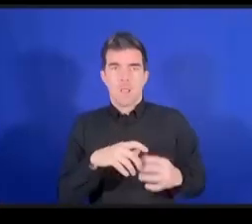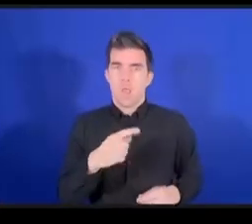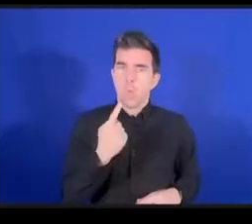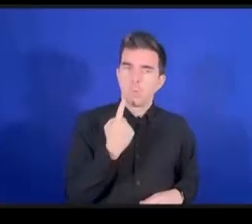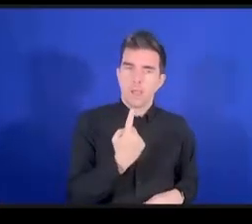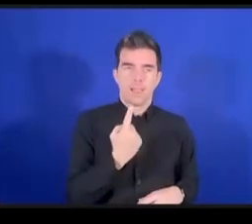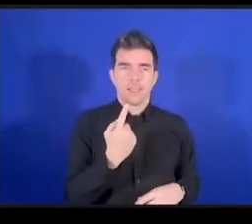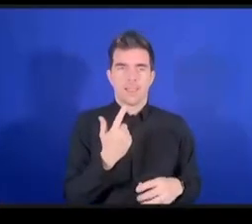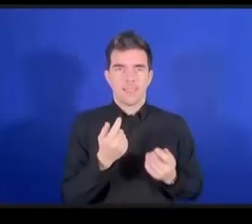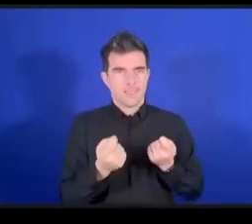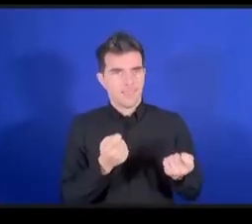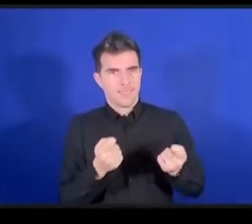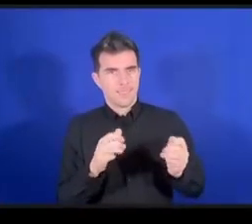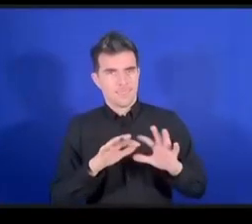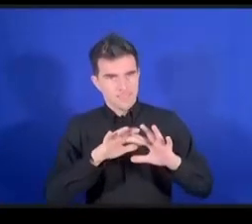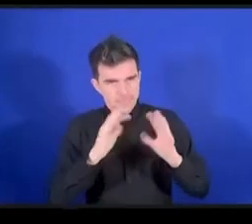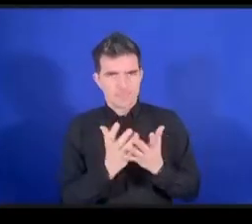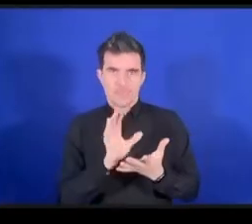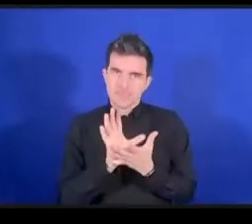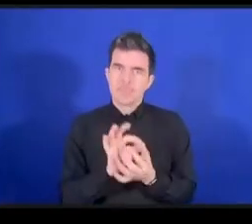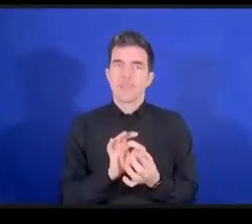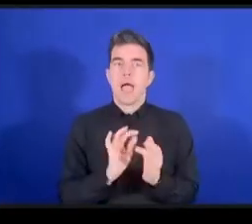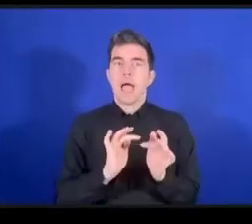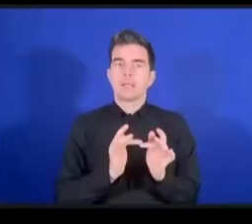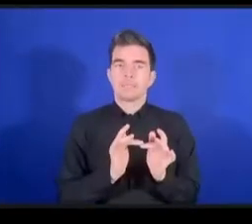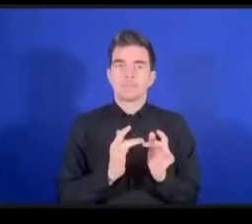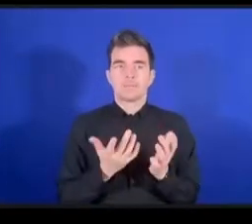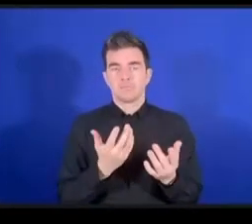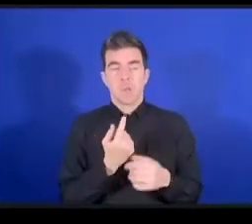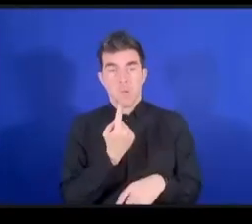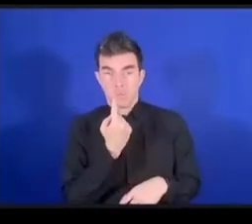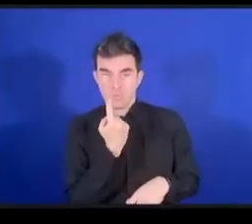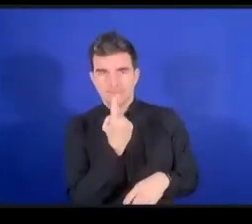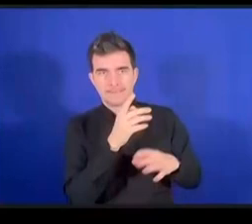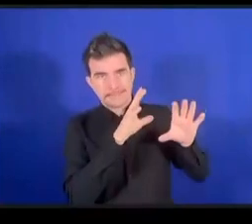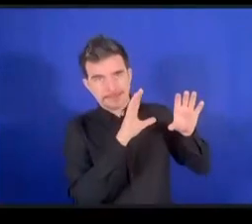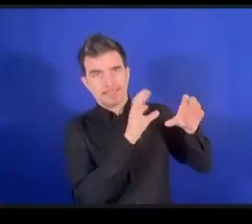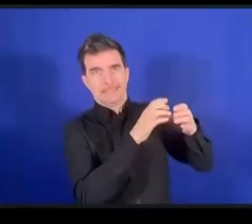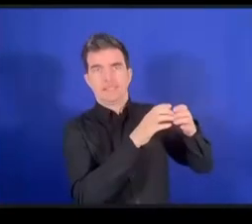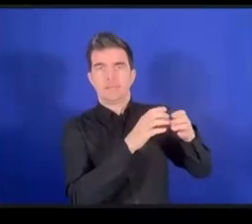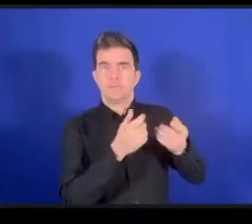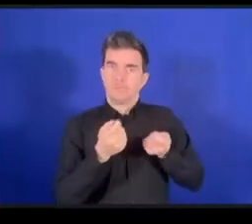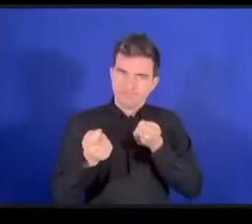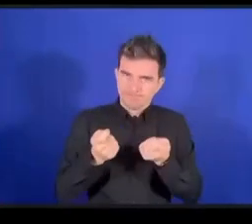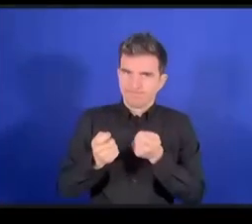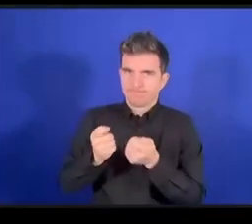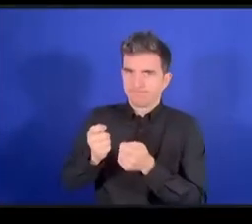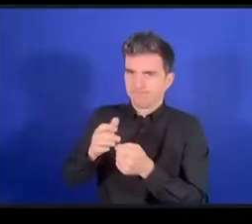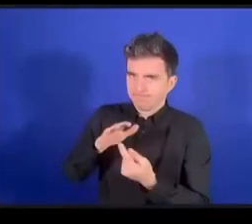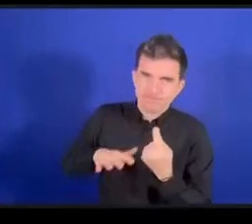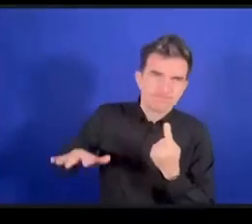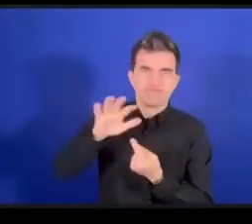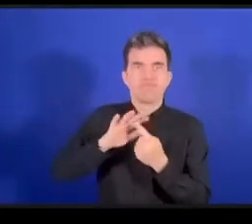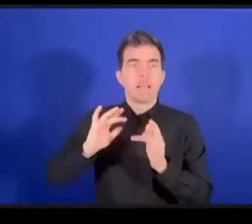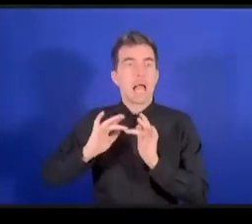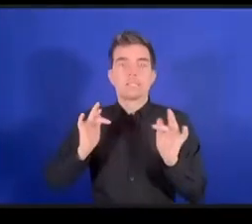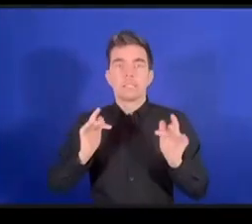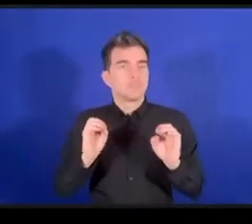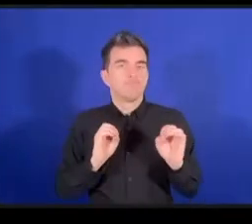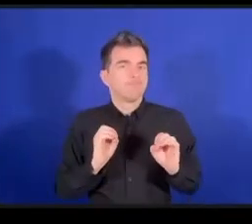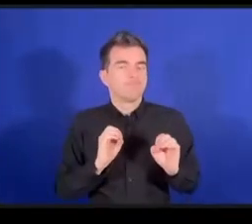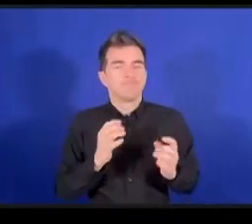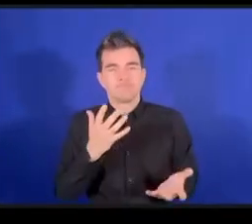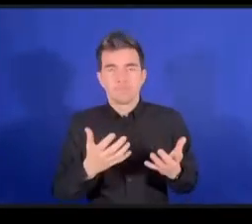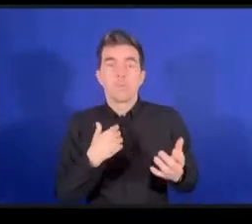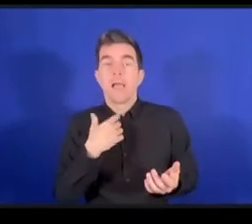governance of the internet. We have a specific mechanism for the unified identifiers, like the DNS